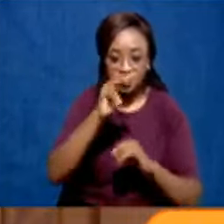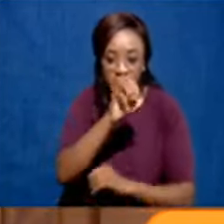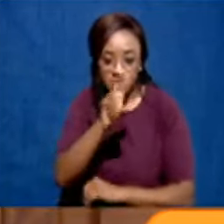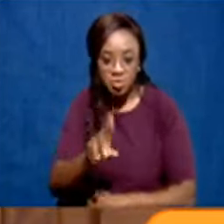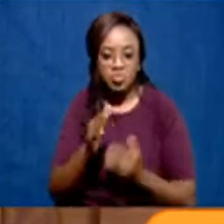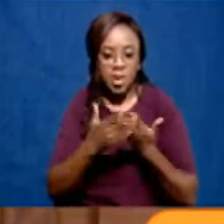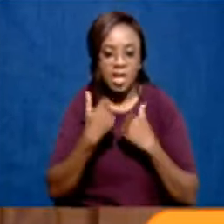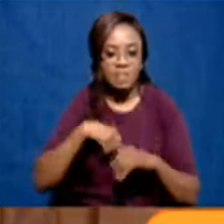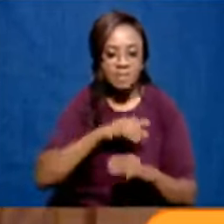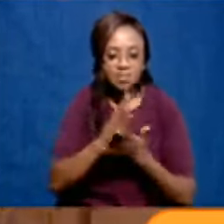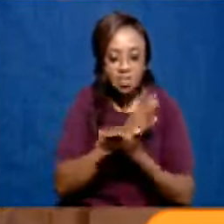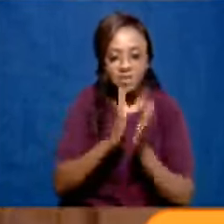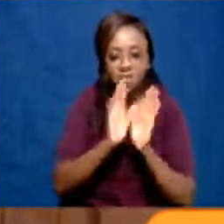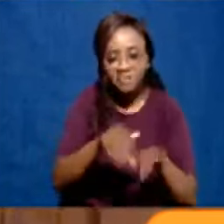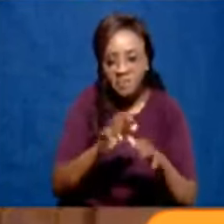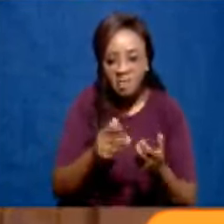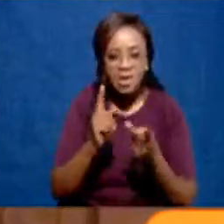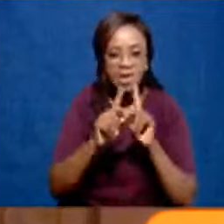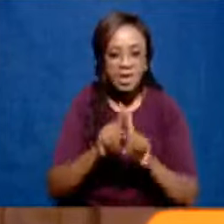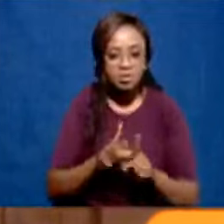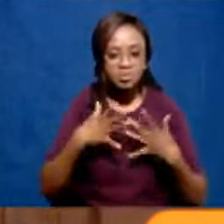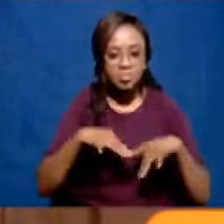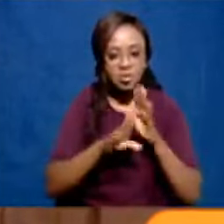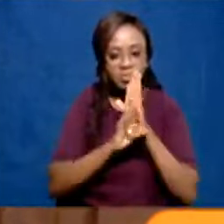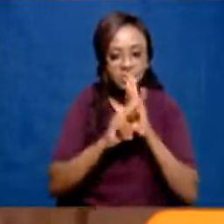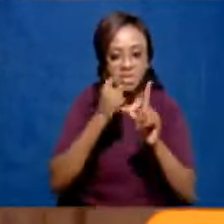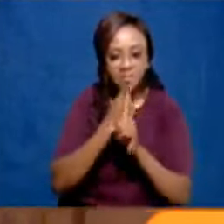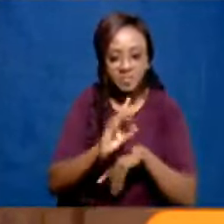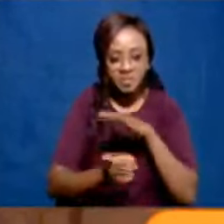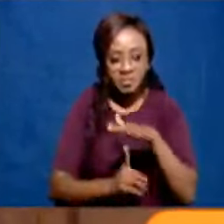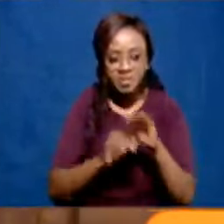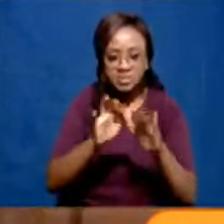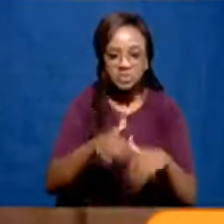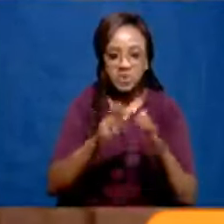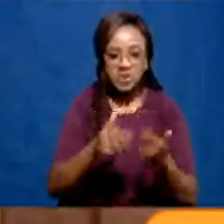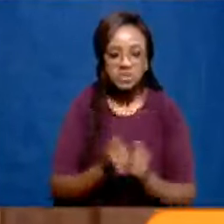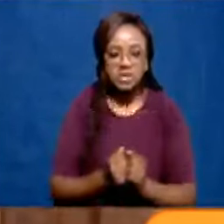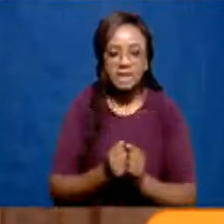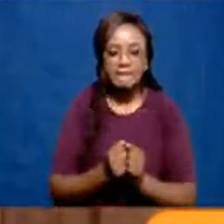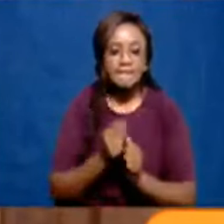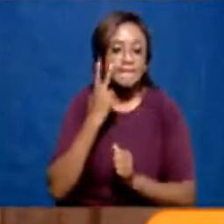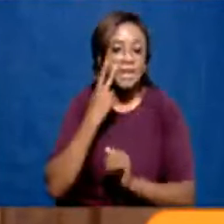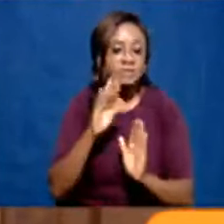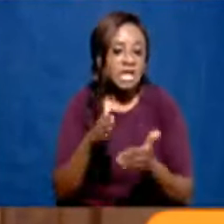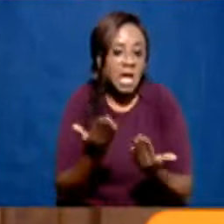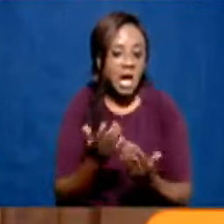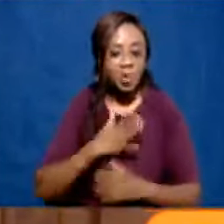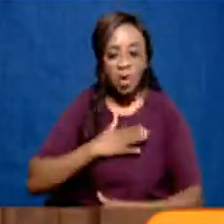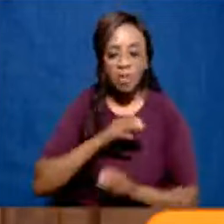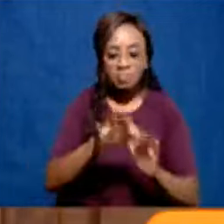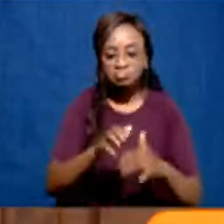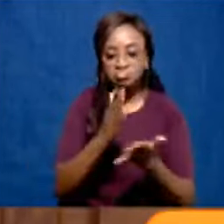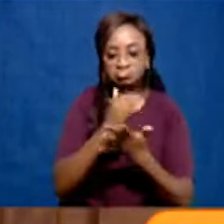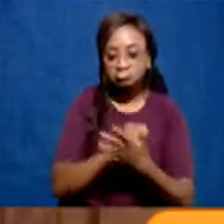also to the farmers and to representatives of the Ministry of Agriculture from Kenya how our agricultural